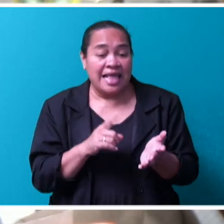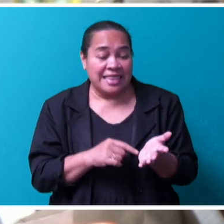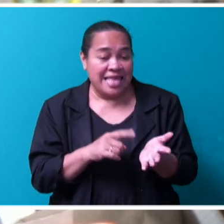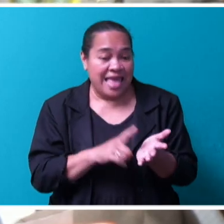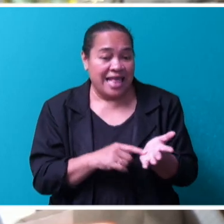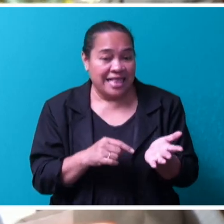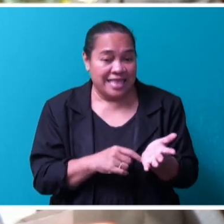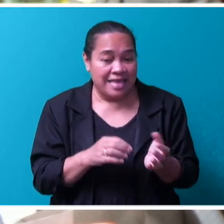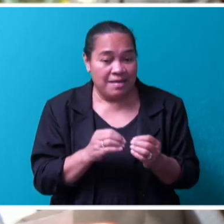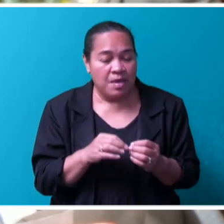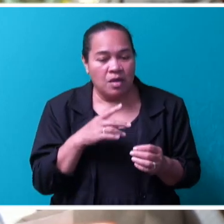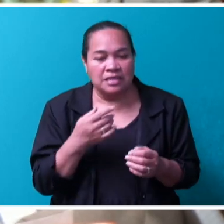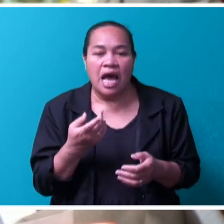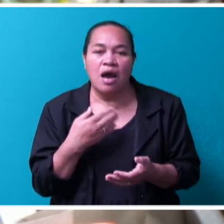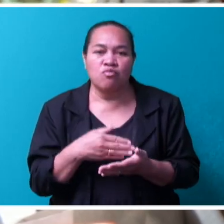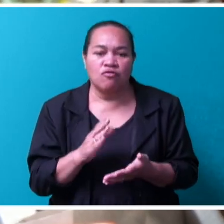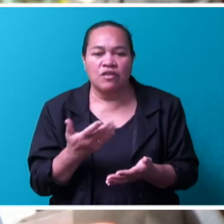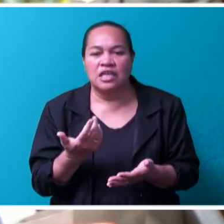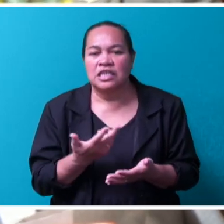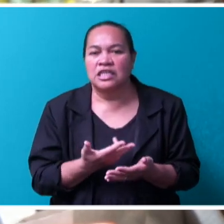2,834 new leases, covering